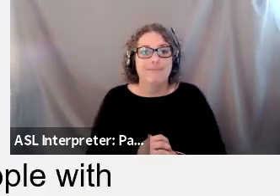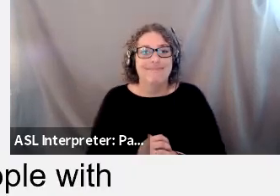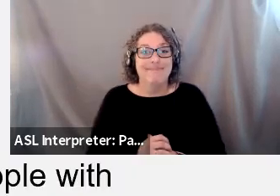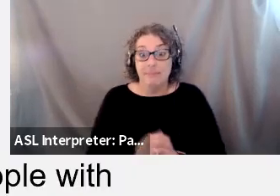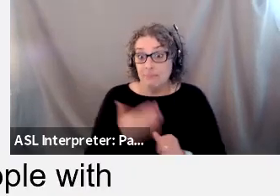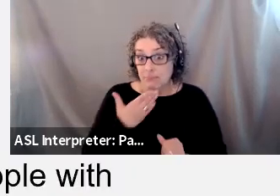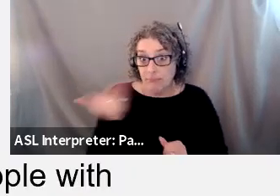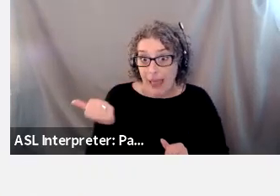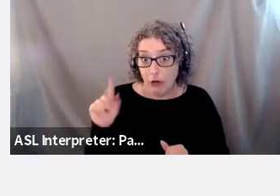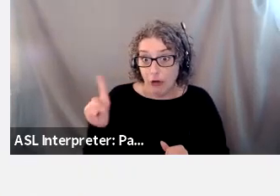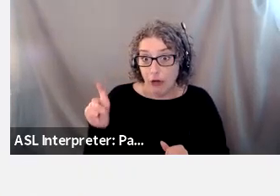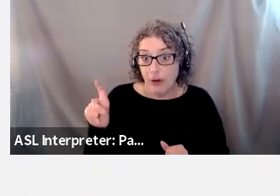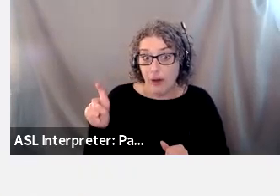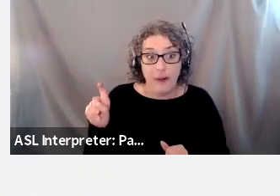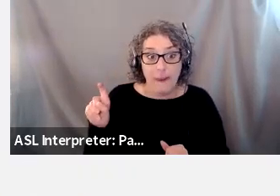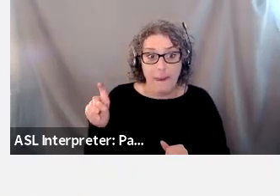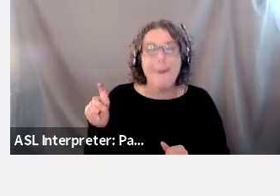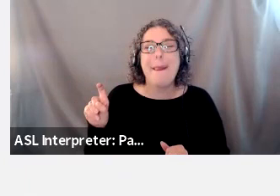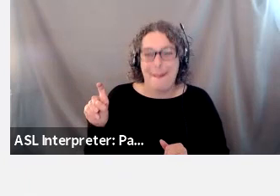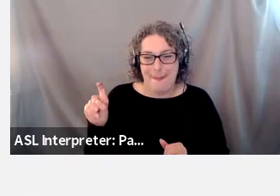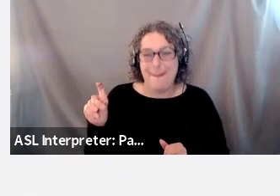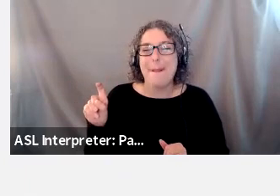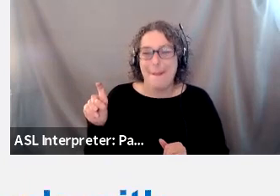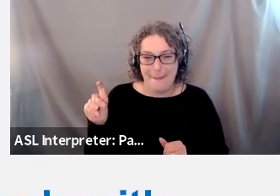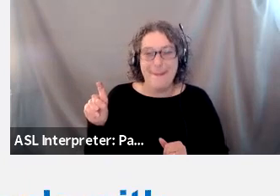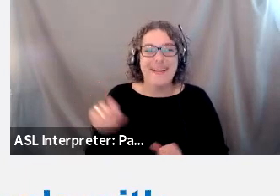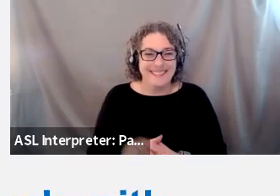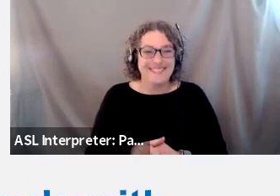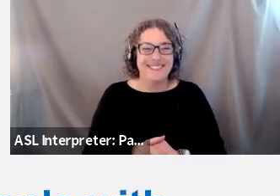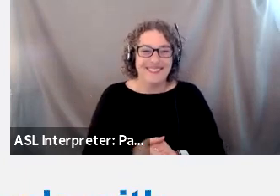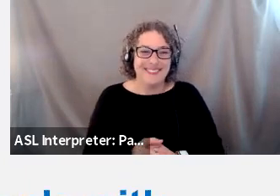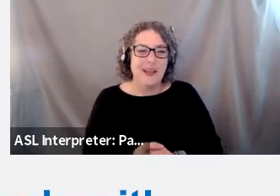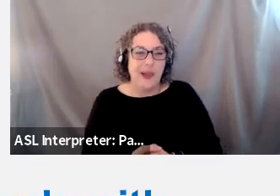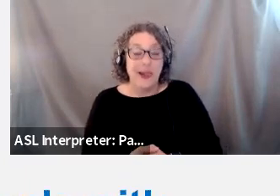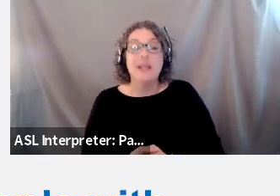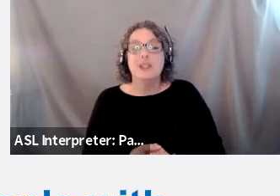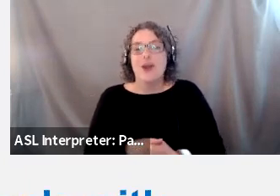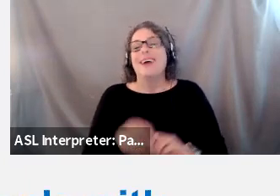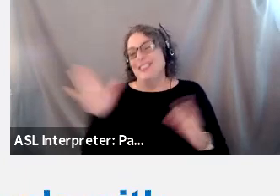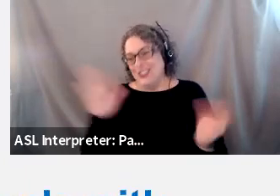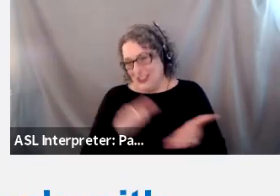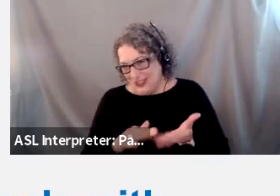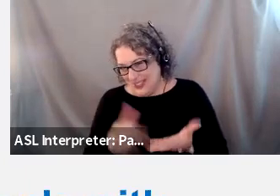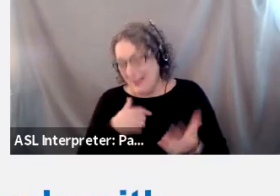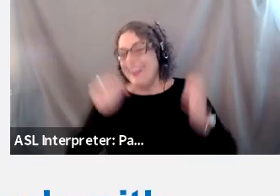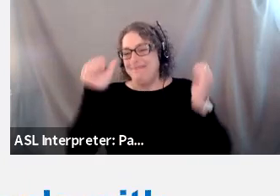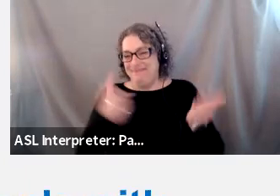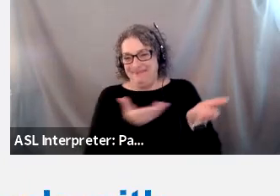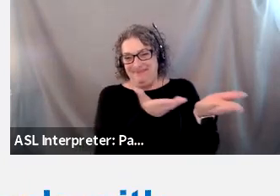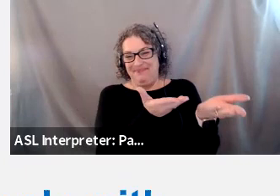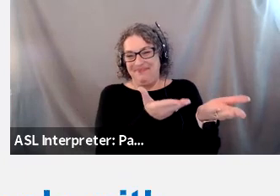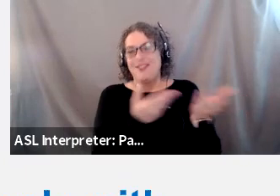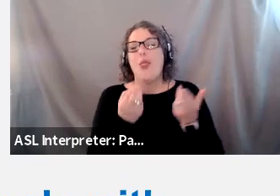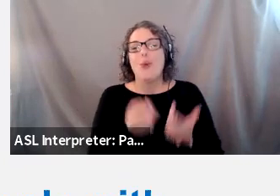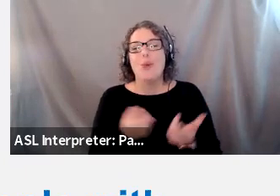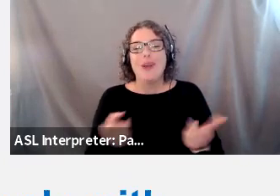is this better, Kathy? Yes. Okay. So here are the resources links for the